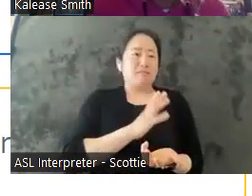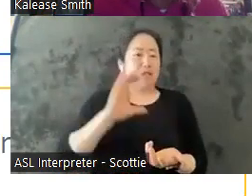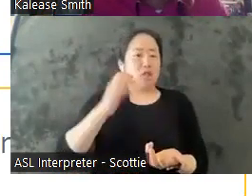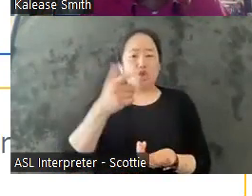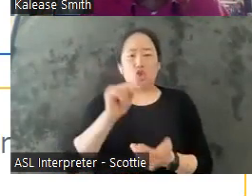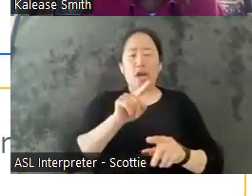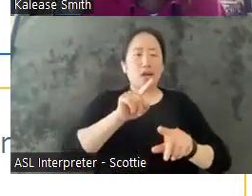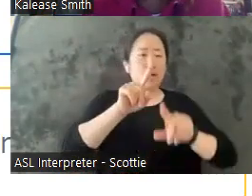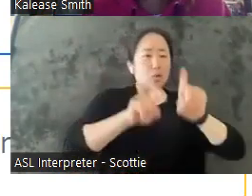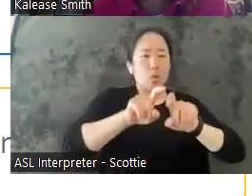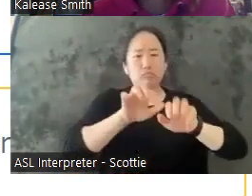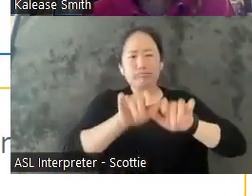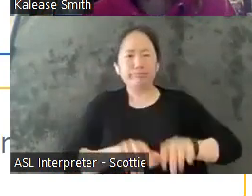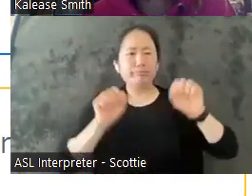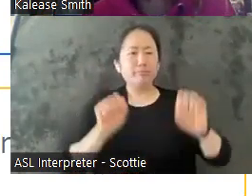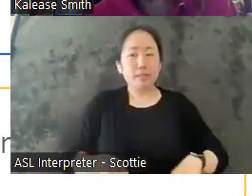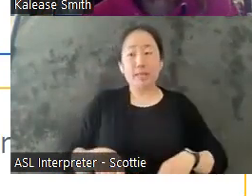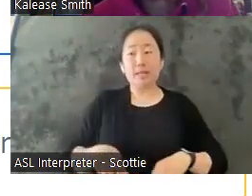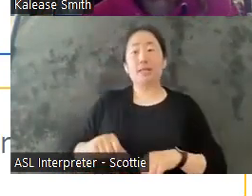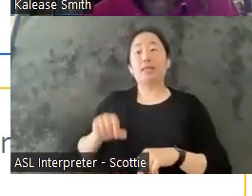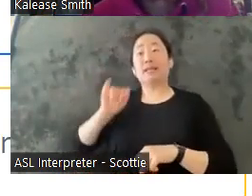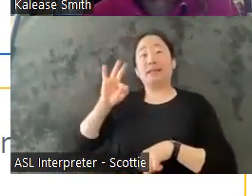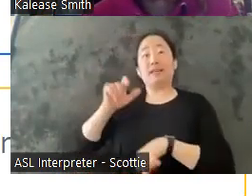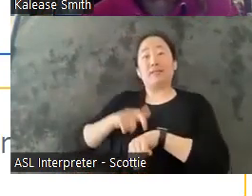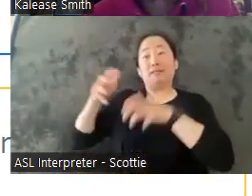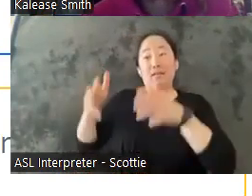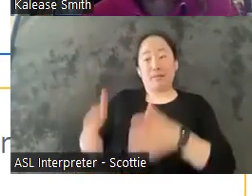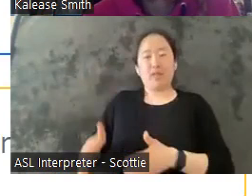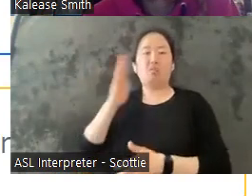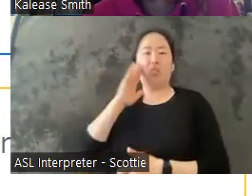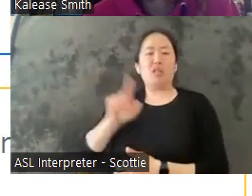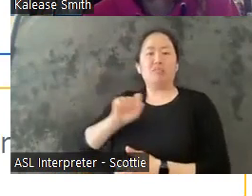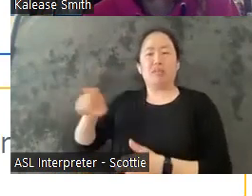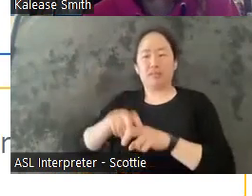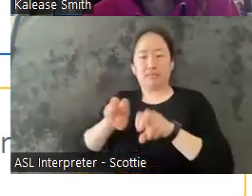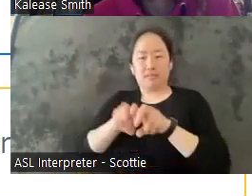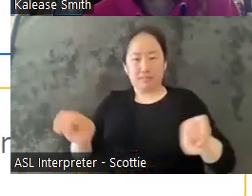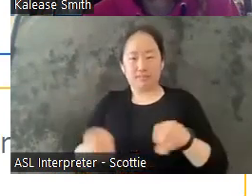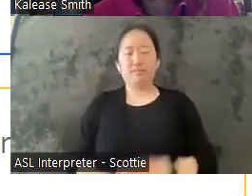to our panelists. So let me reshare my screen here because right now I am on Menti.